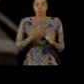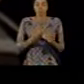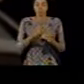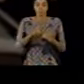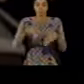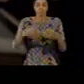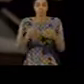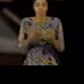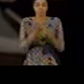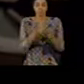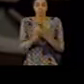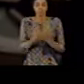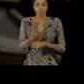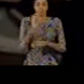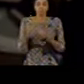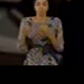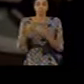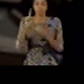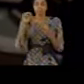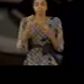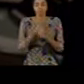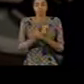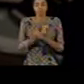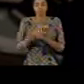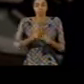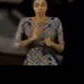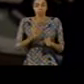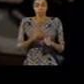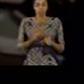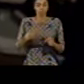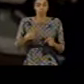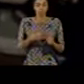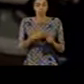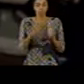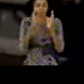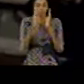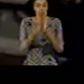people, how you've loved us. We pray this in the name of Jesus. Amen.